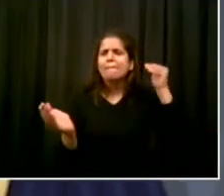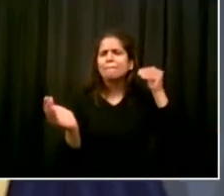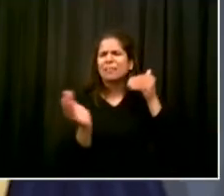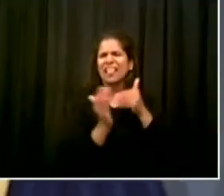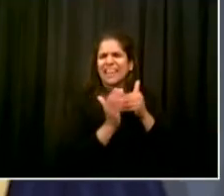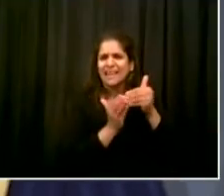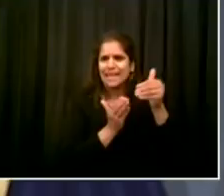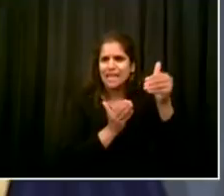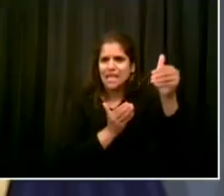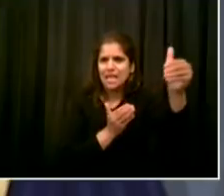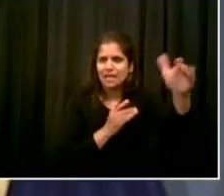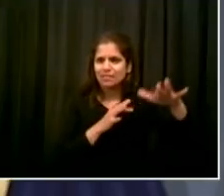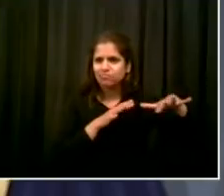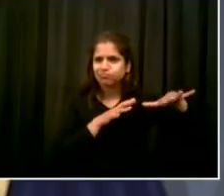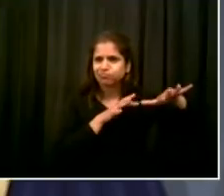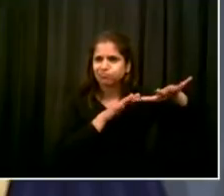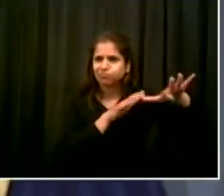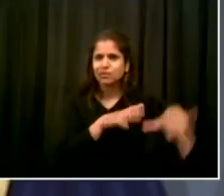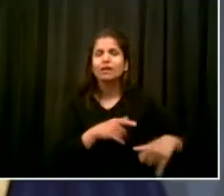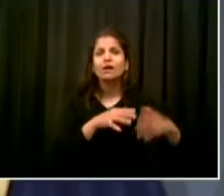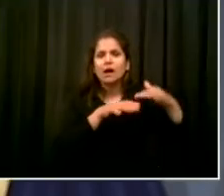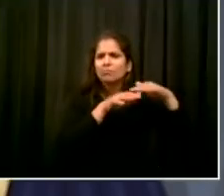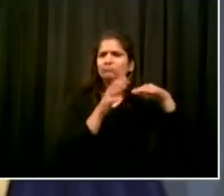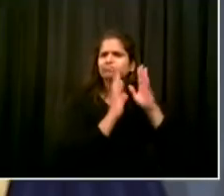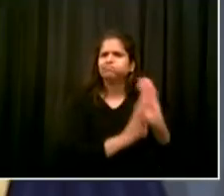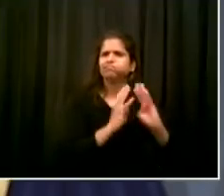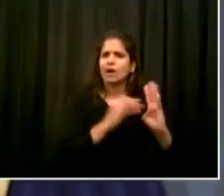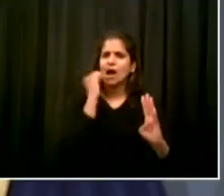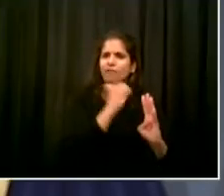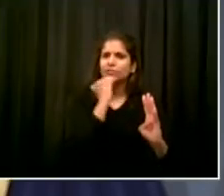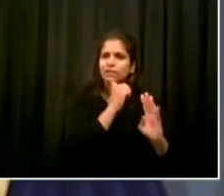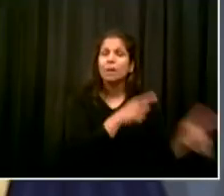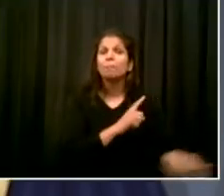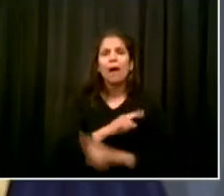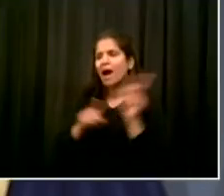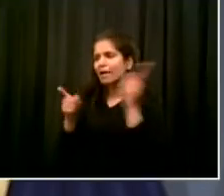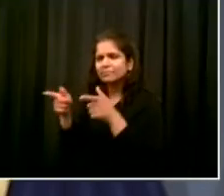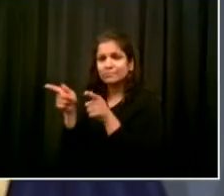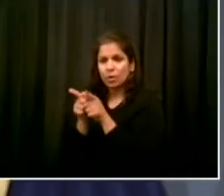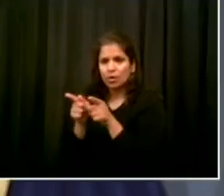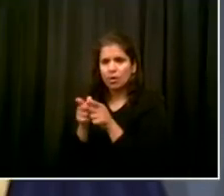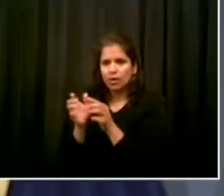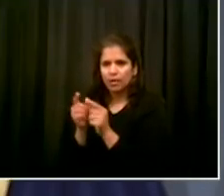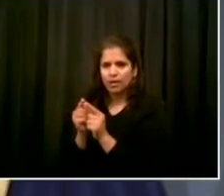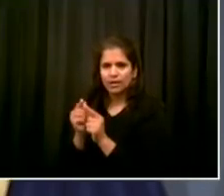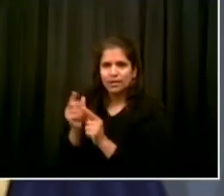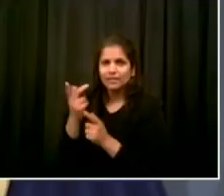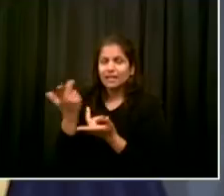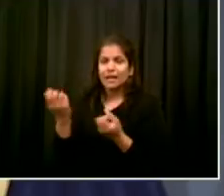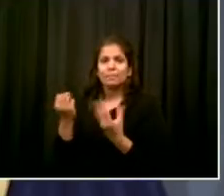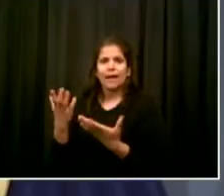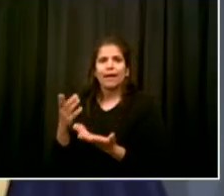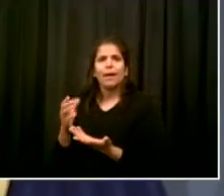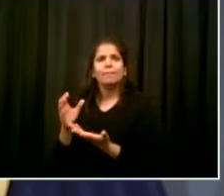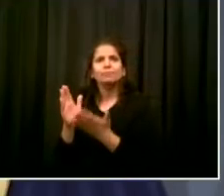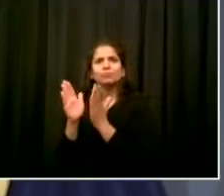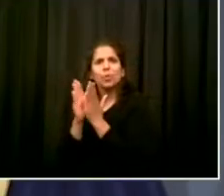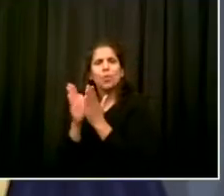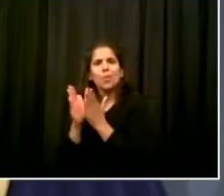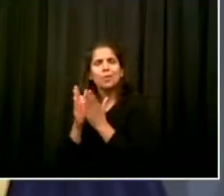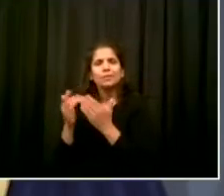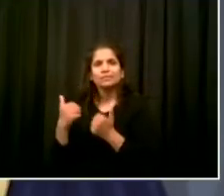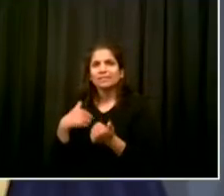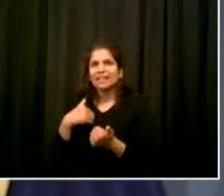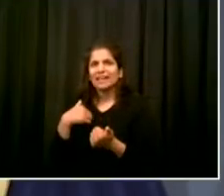made a decision. There's still obviously people who have to take care of family realities. So I don't think it's surprising that you